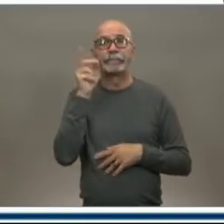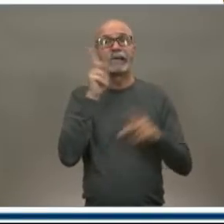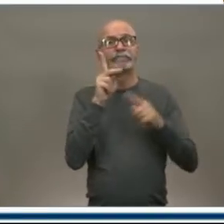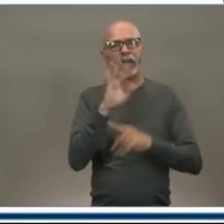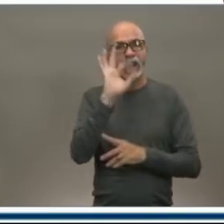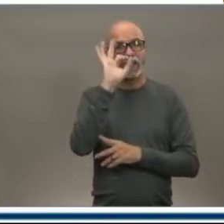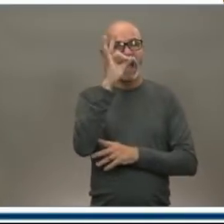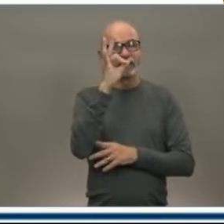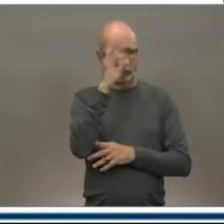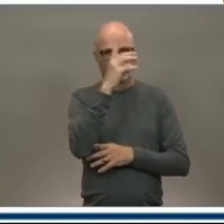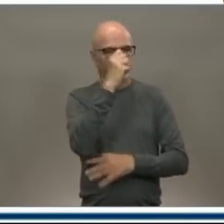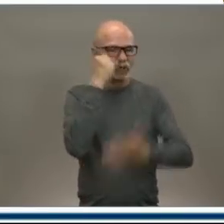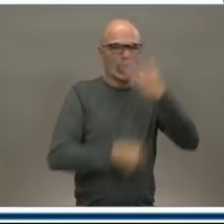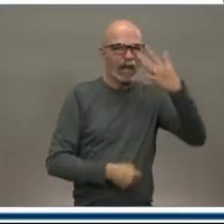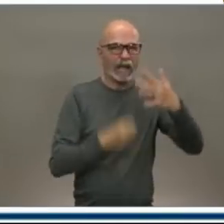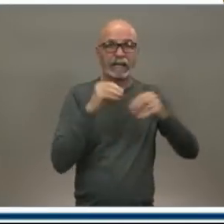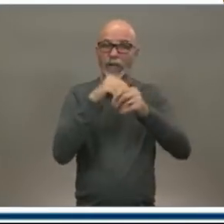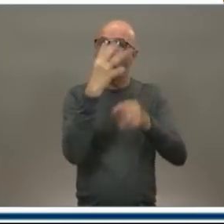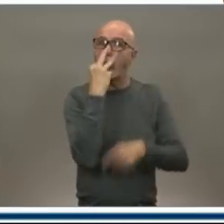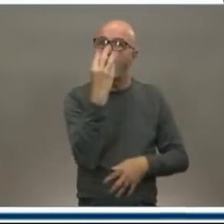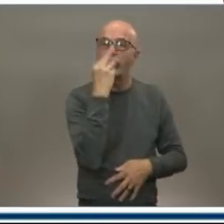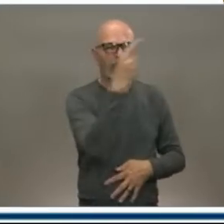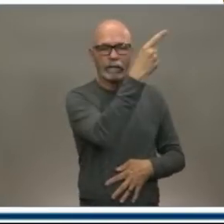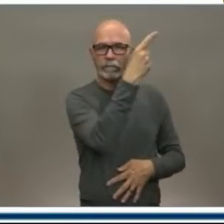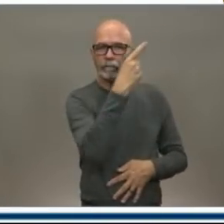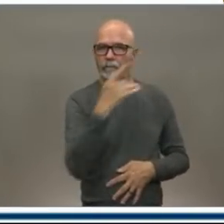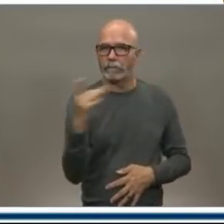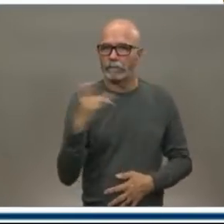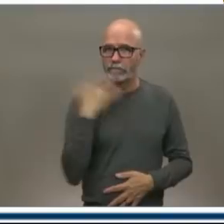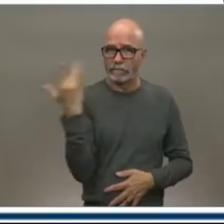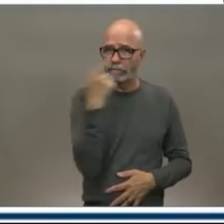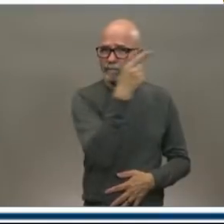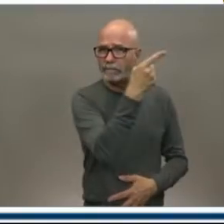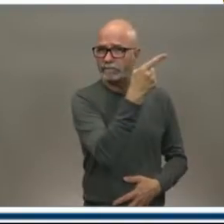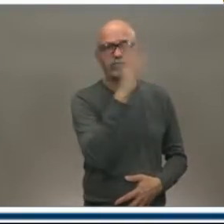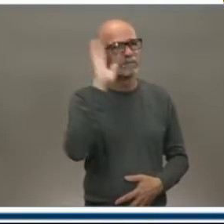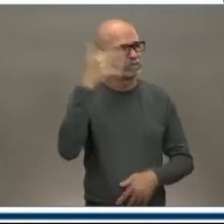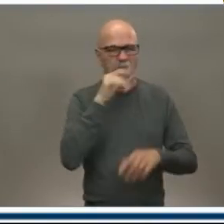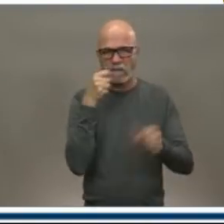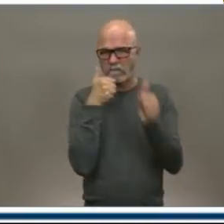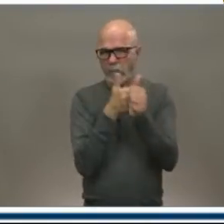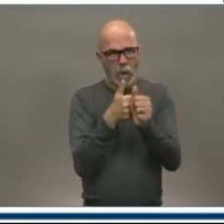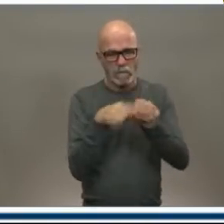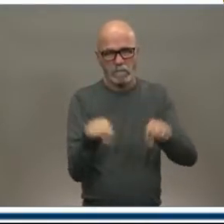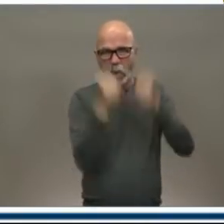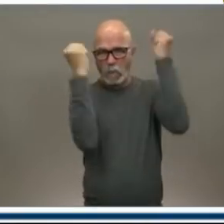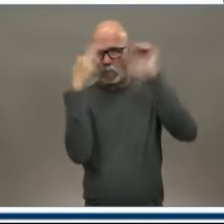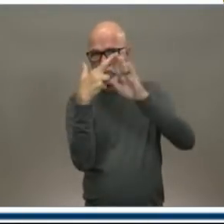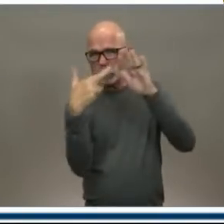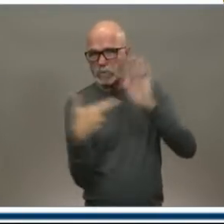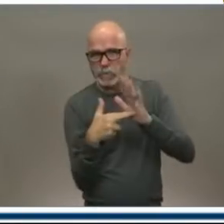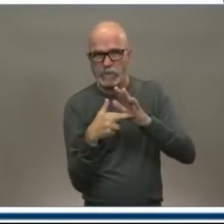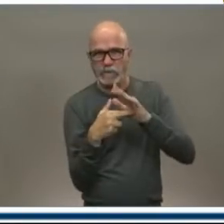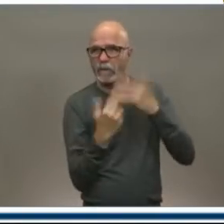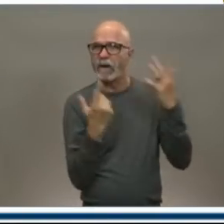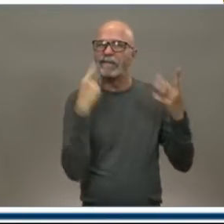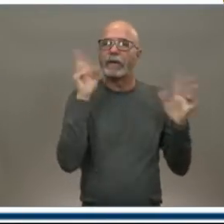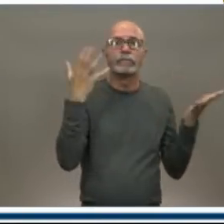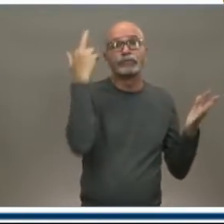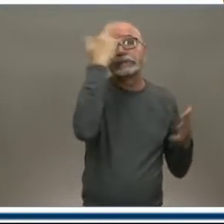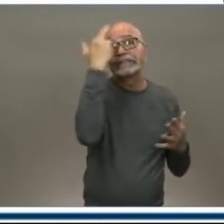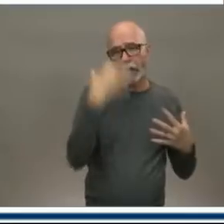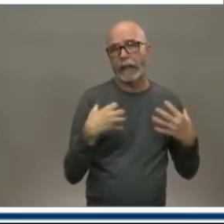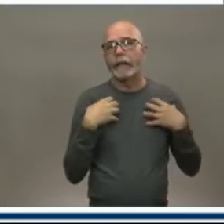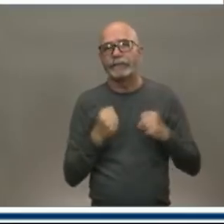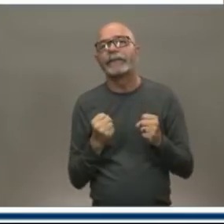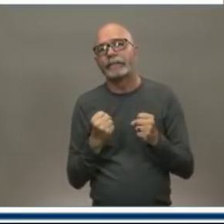Nova Scotians who maybe aren't following the public health orders that have been outlined by government. Well, I mean, I'll be